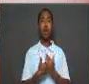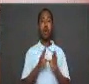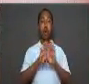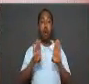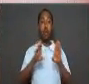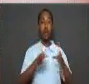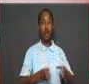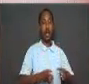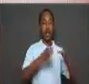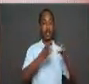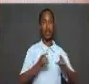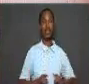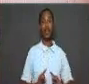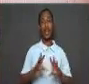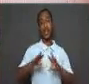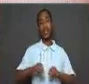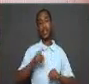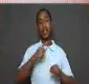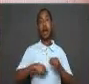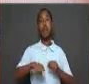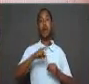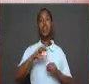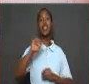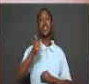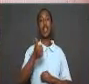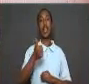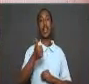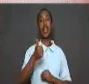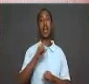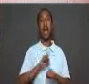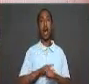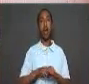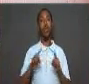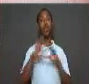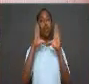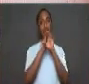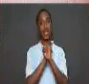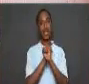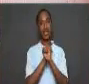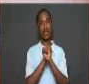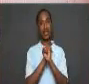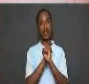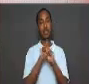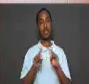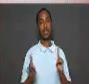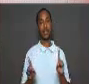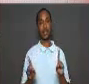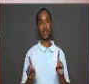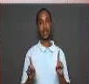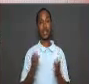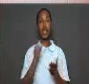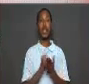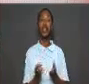hearth method takes about 10 hours to complete. However,